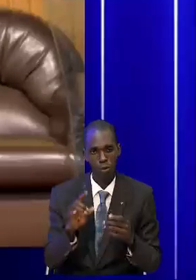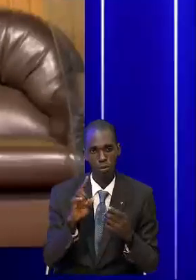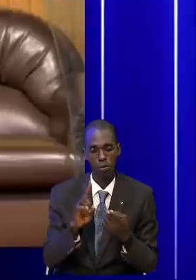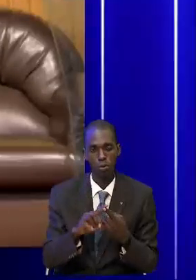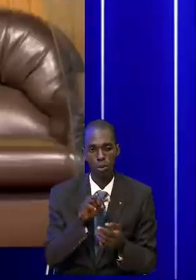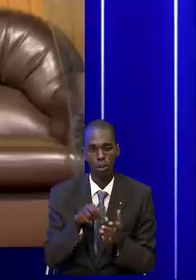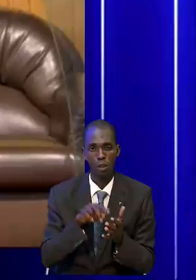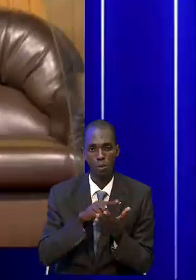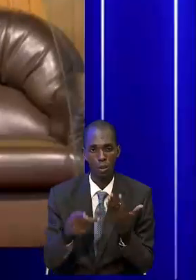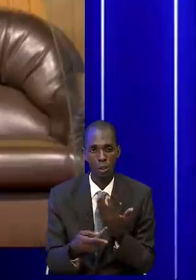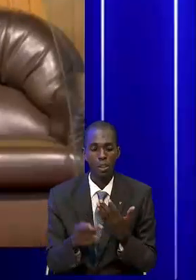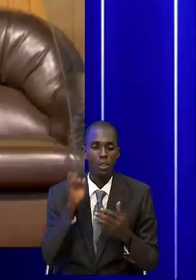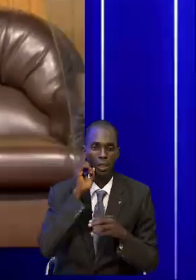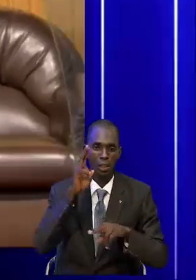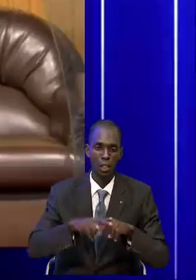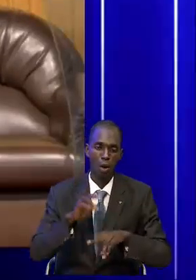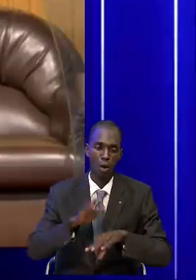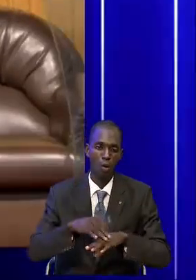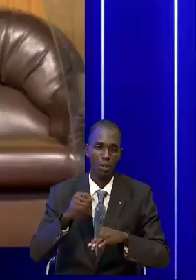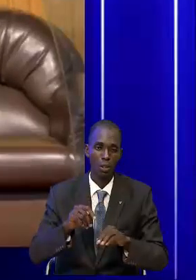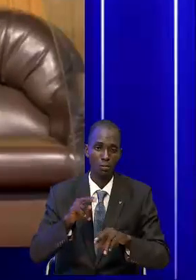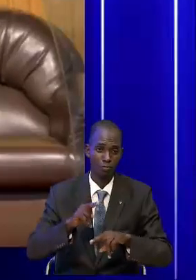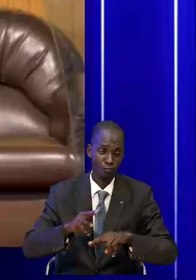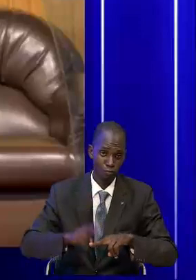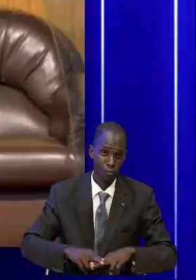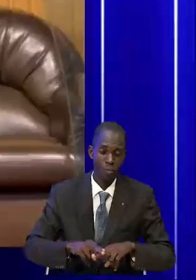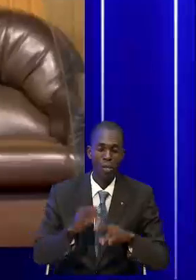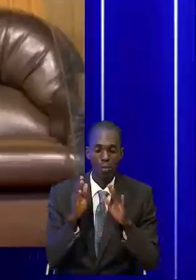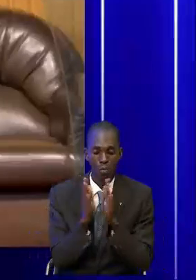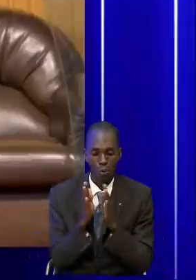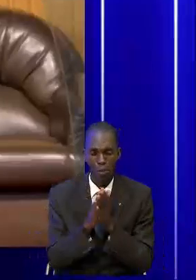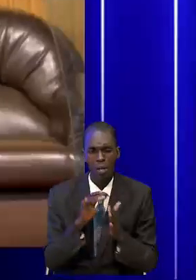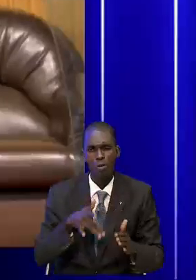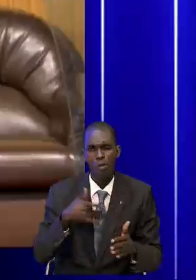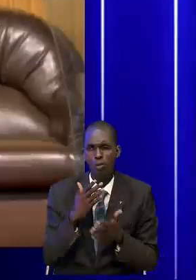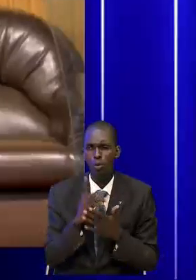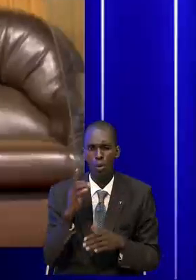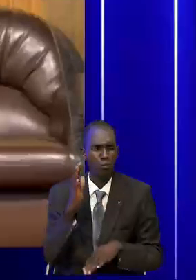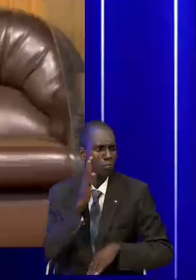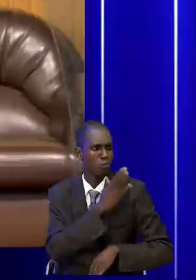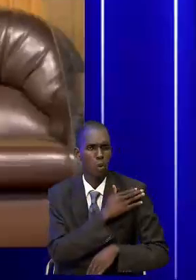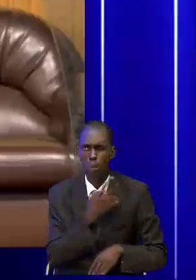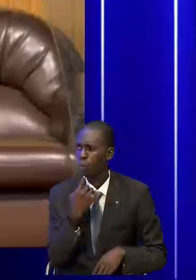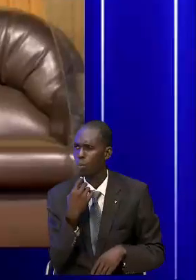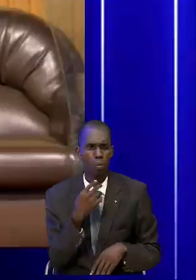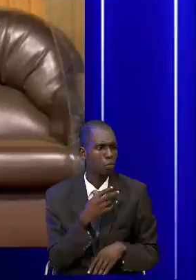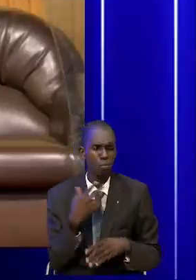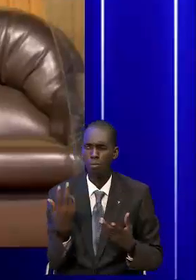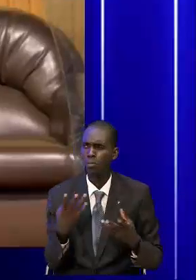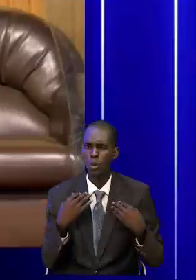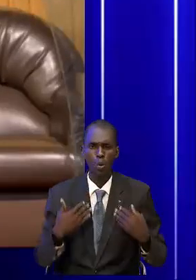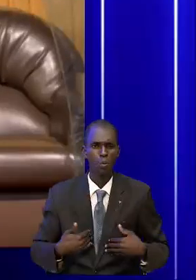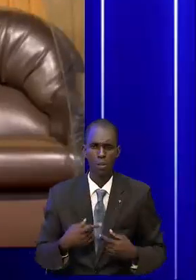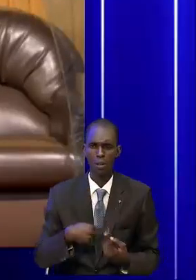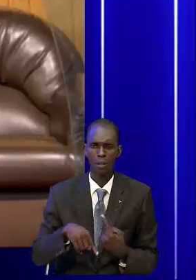that burden to this place. I was sitting down in one of the chairs praying. But I felt